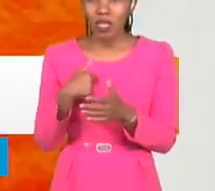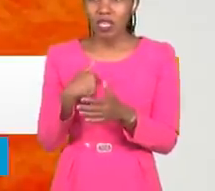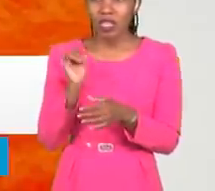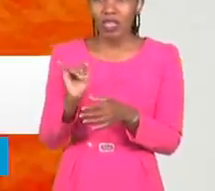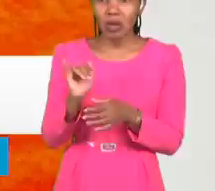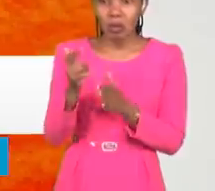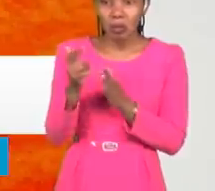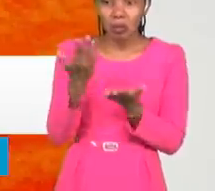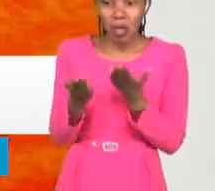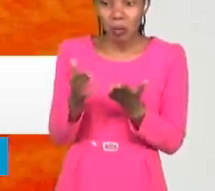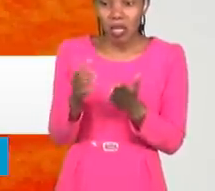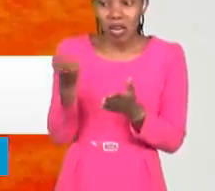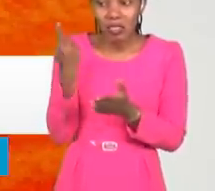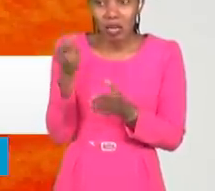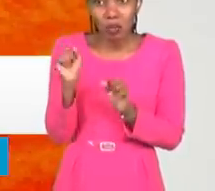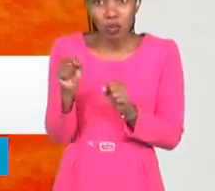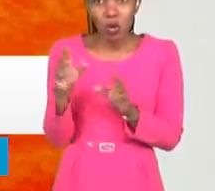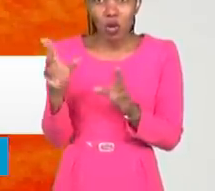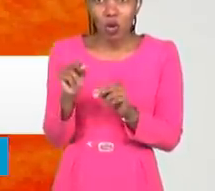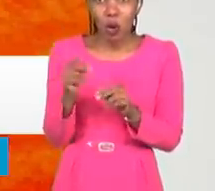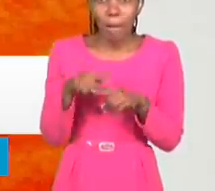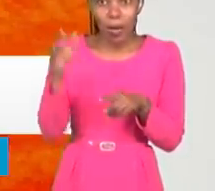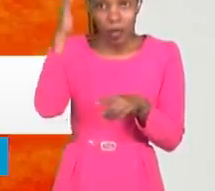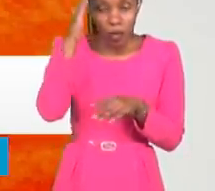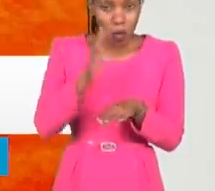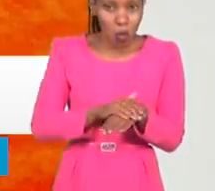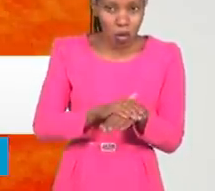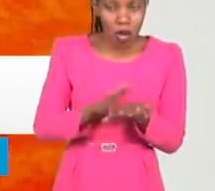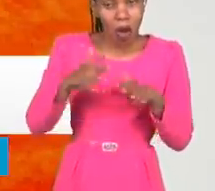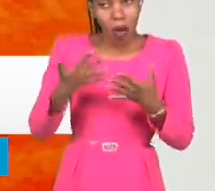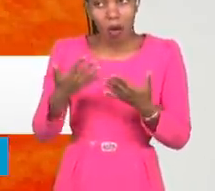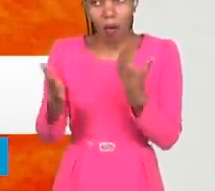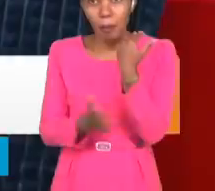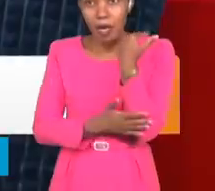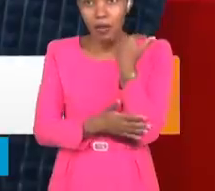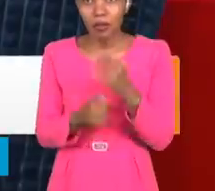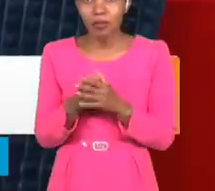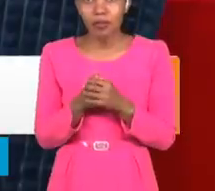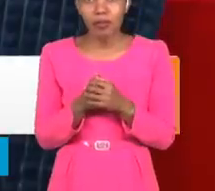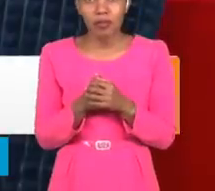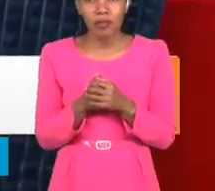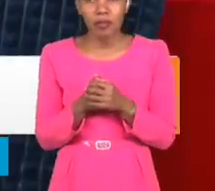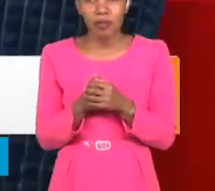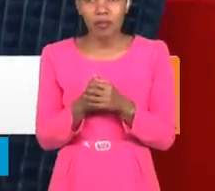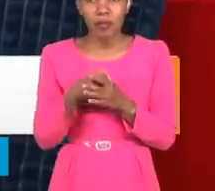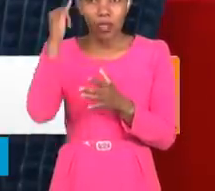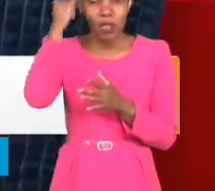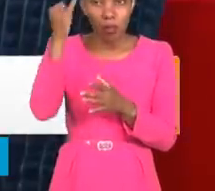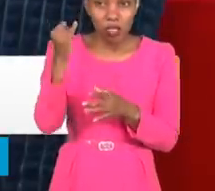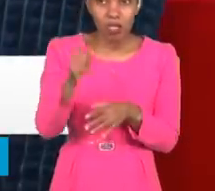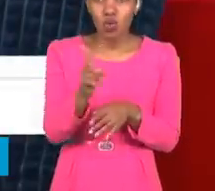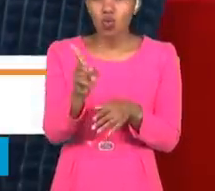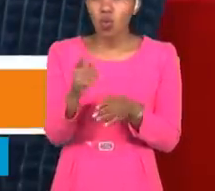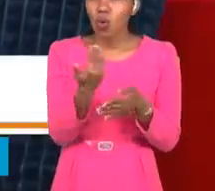they'll understand. They don't understand, but they know, they know good and bad. Yeah. They know good and bad. Okay. So imagine you are that